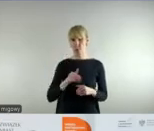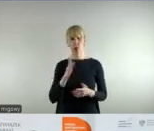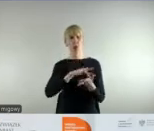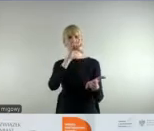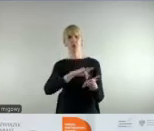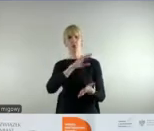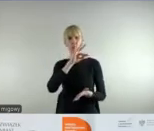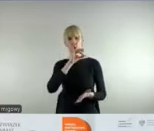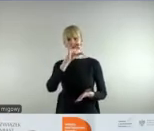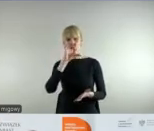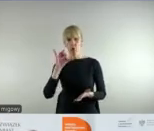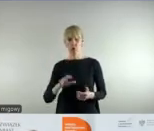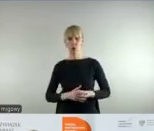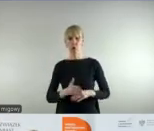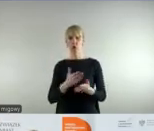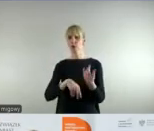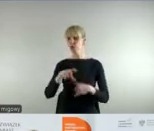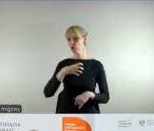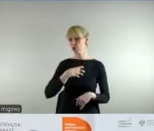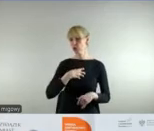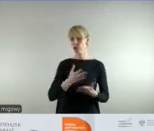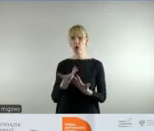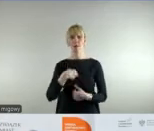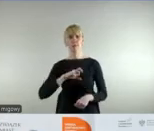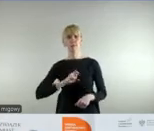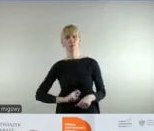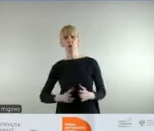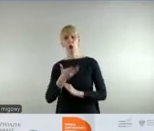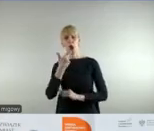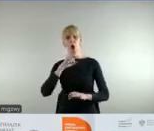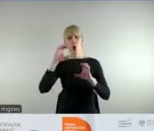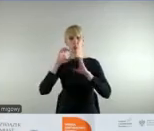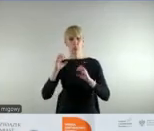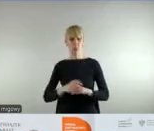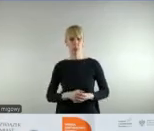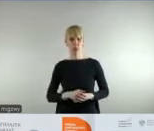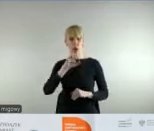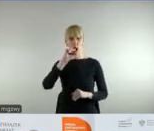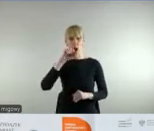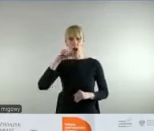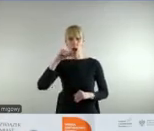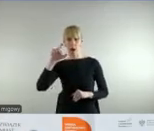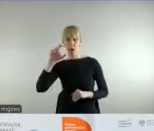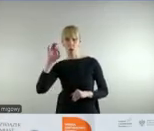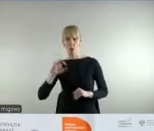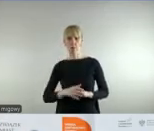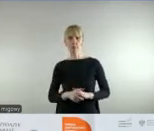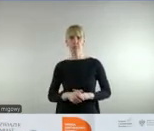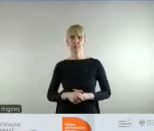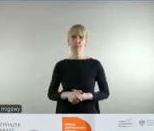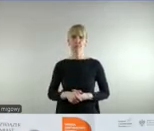has MSc in Social Security in Tromsø at the Arctic University of Norway, but also a head of communications in AECO.